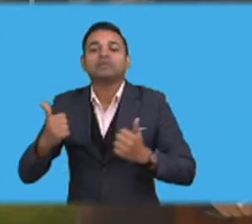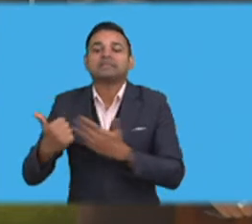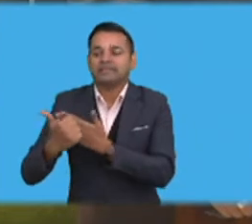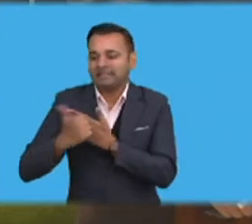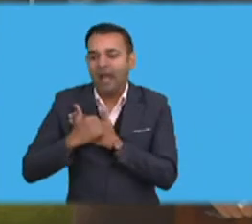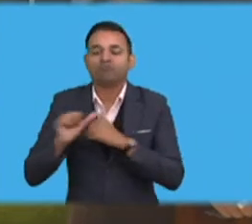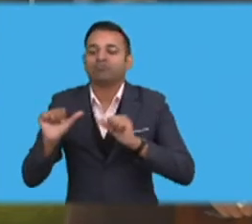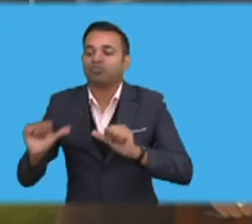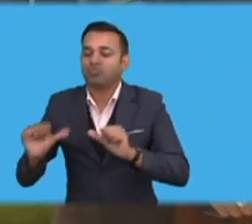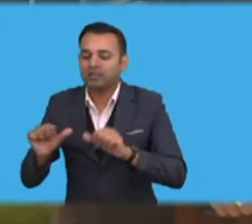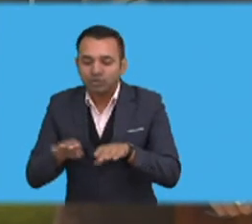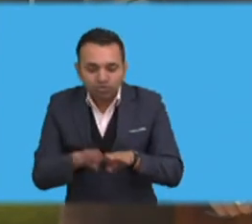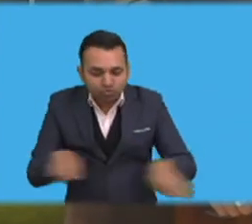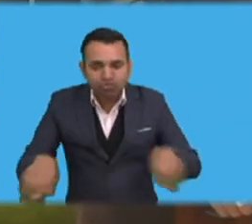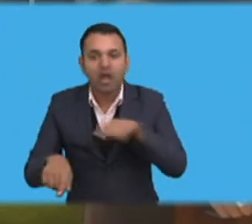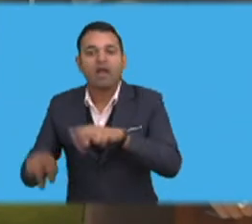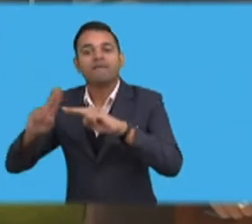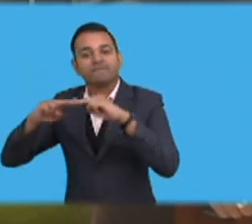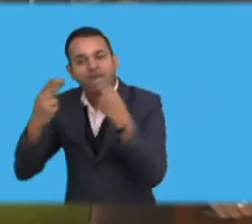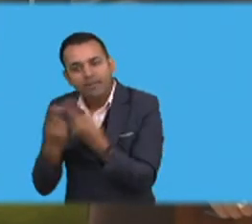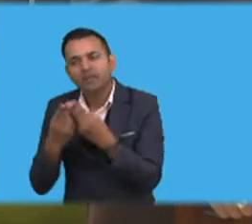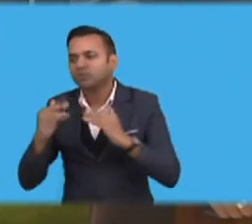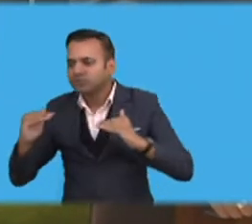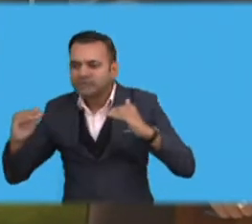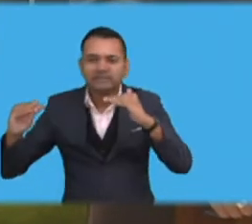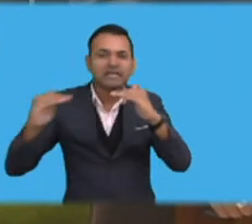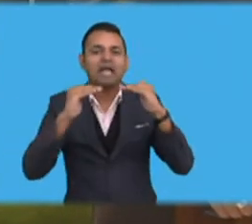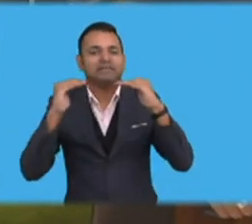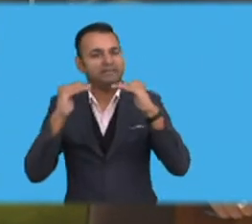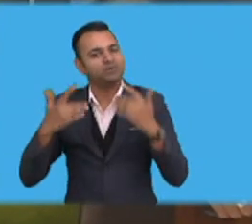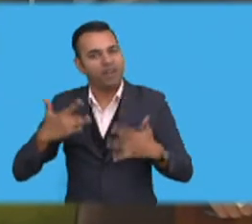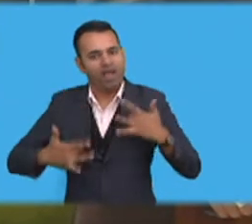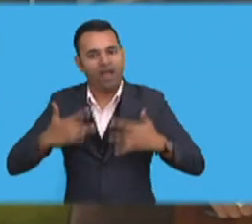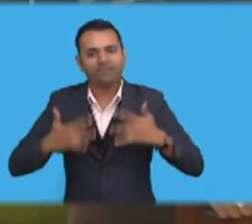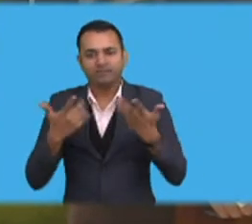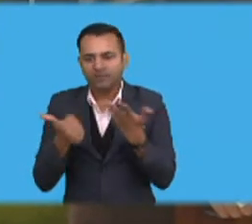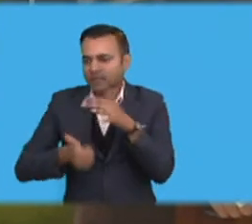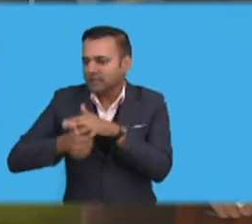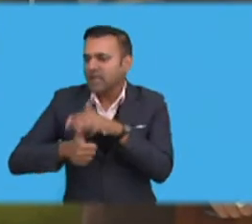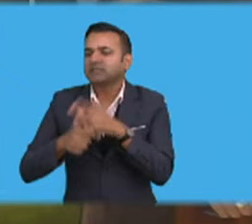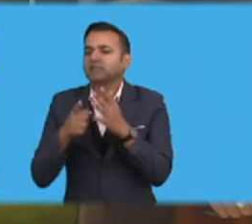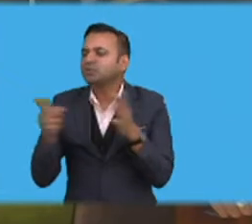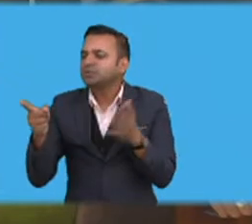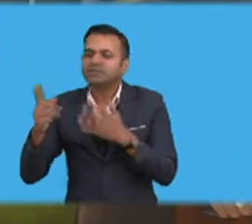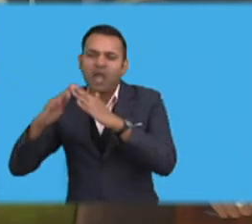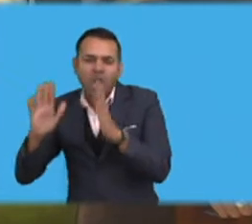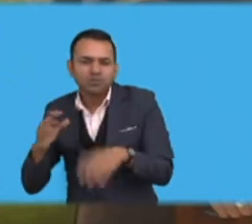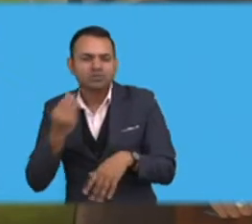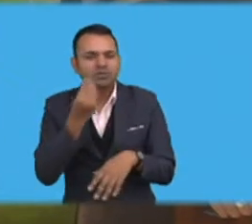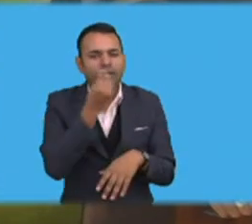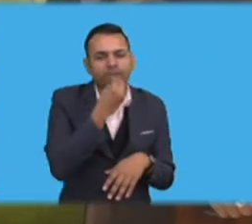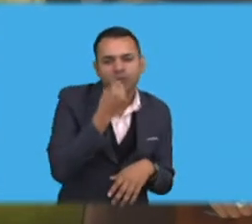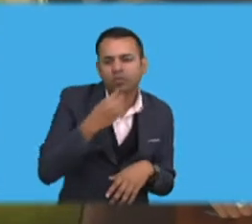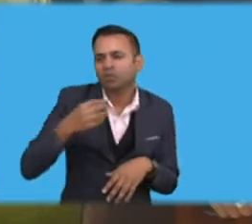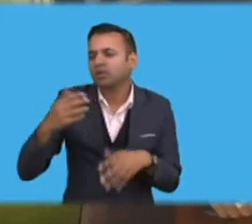adequate standard of living, including freedom from hunger, access to clean water, adequate housing, and protection of property, and mental and physical health.